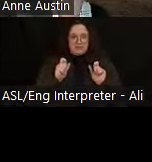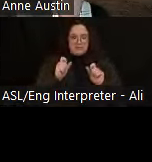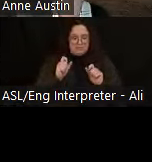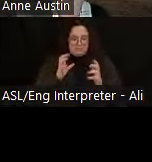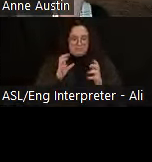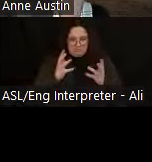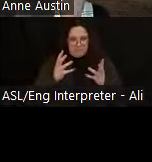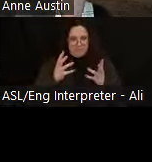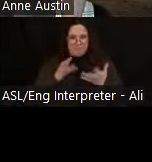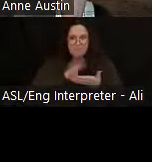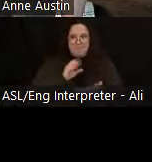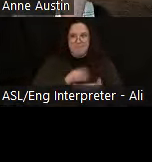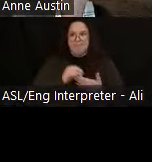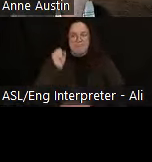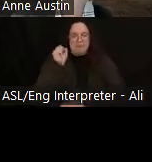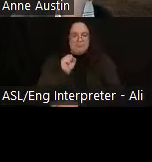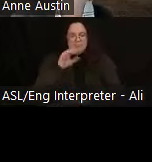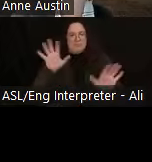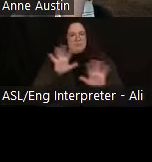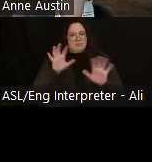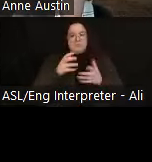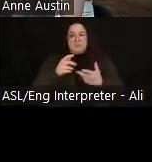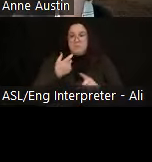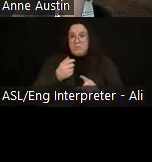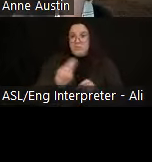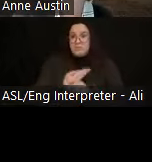what we've seen so far about tattooing in ancient Egypt.